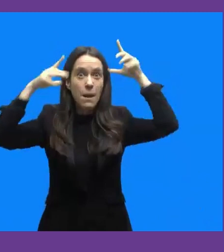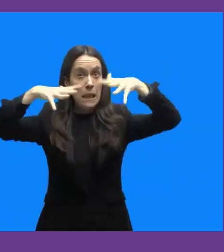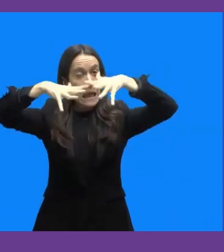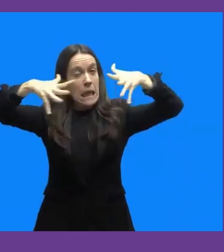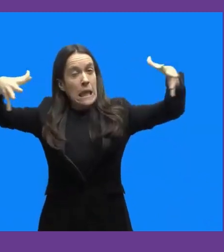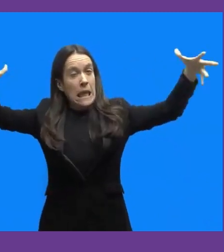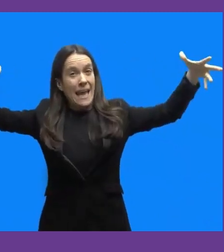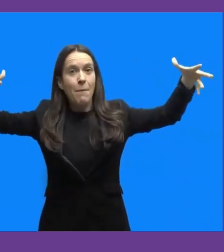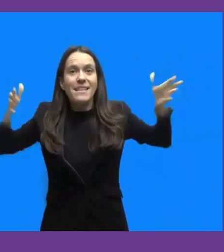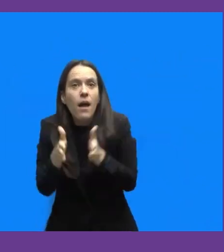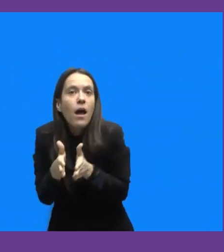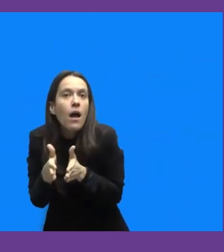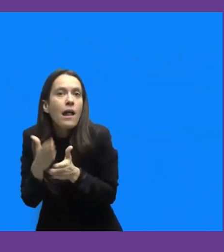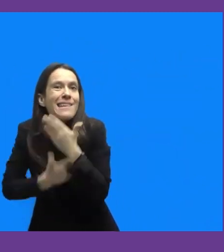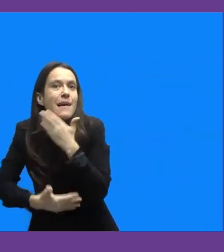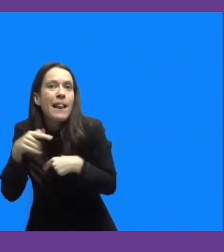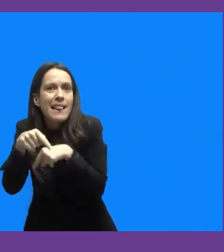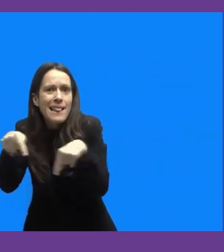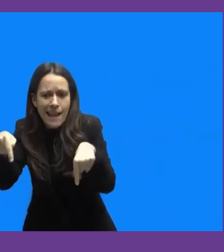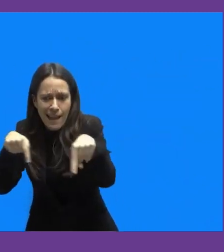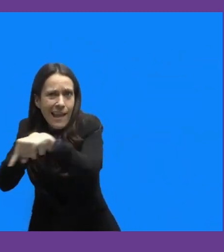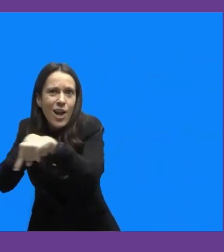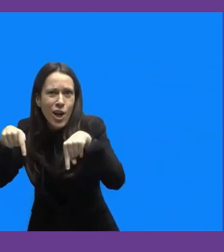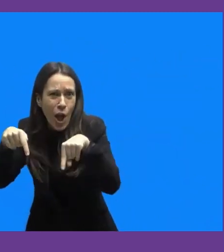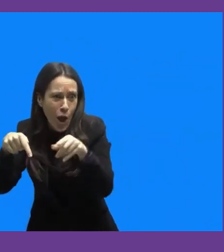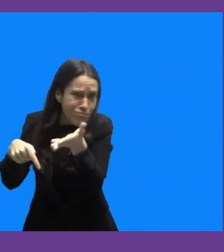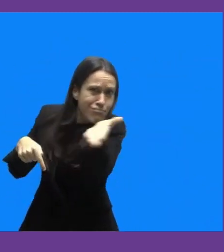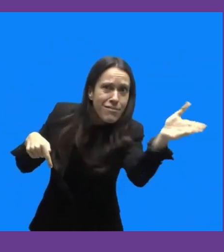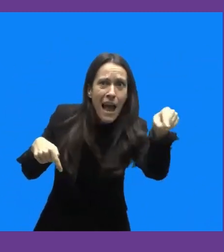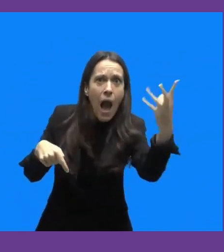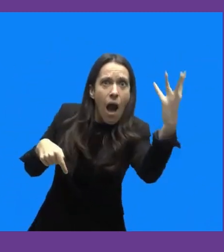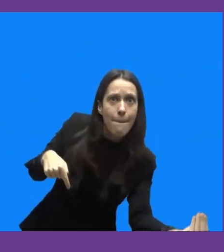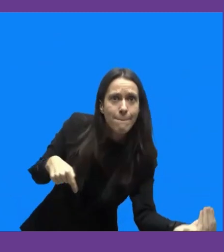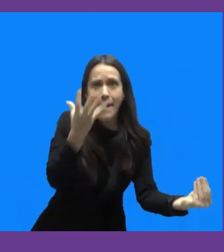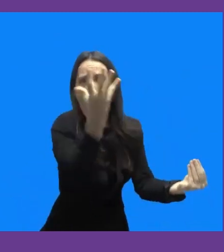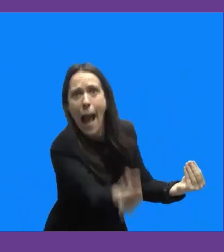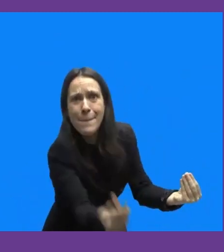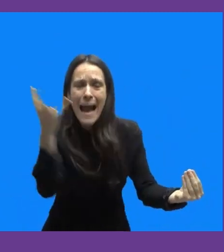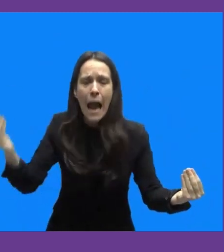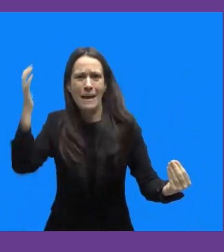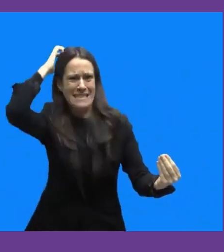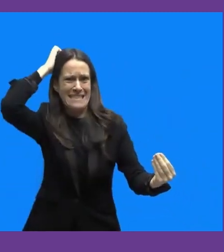me to sit back and go, oh, well, we have made progress there, or no, there are some gaps that we really, really need to work